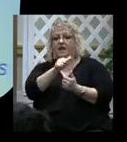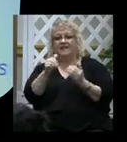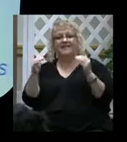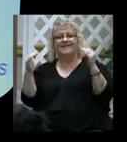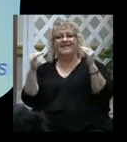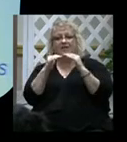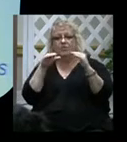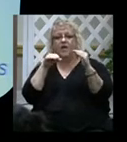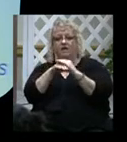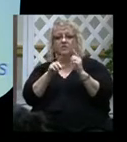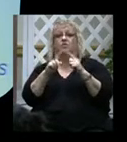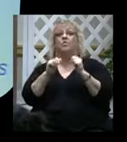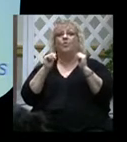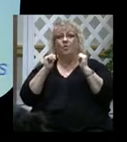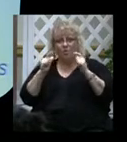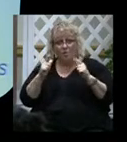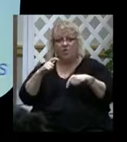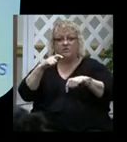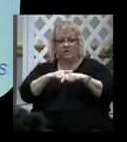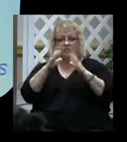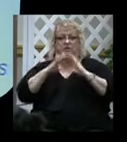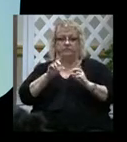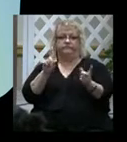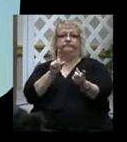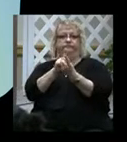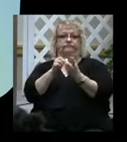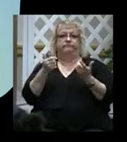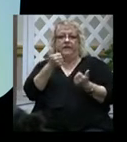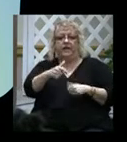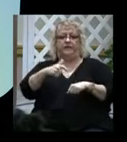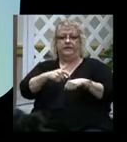at all points of contact.